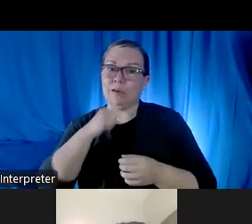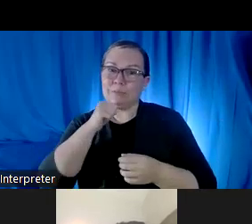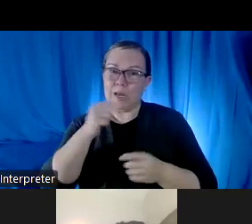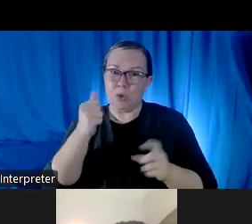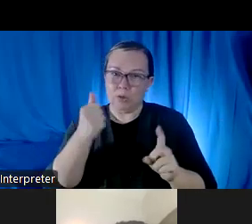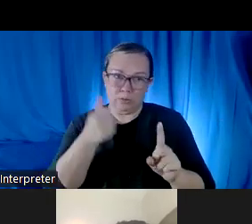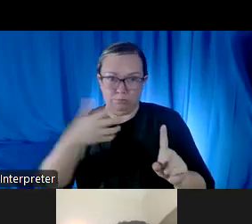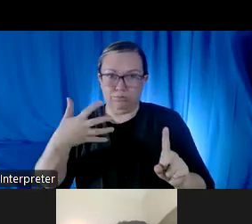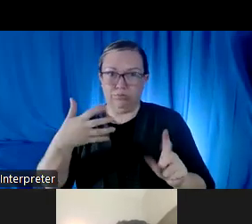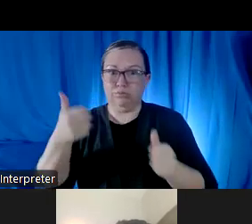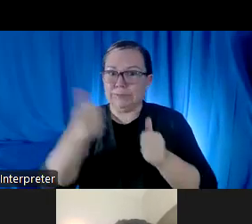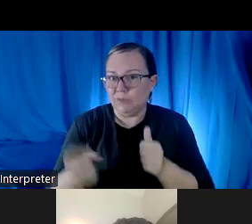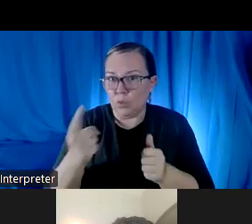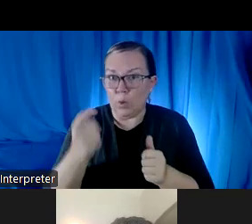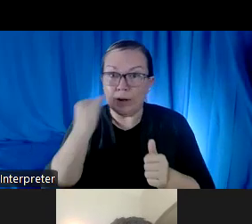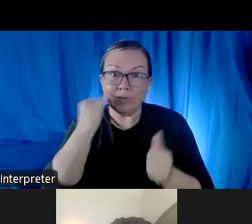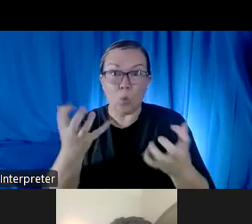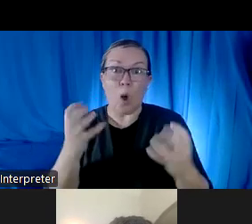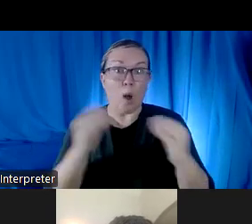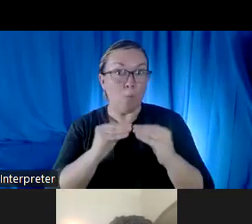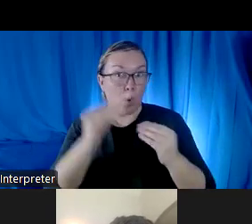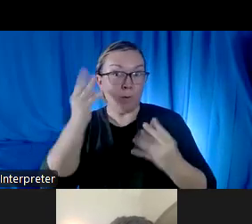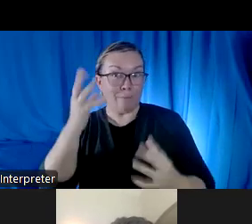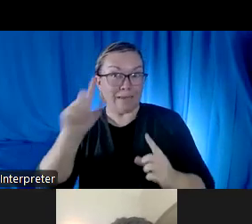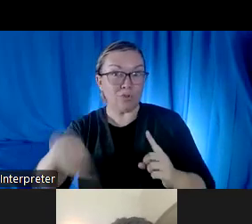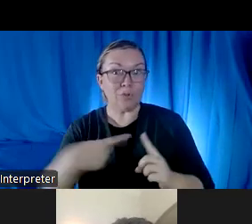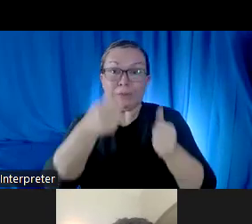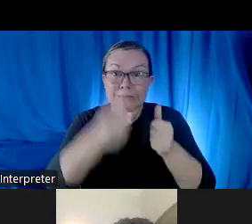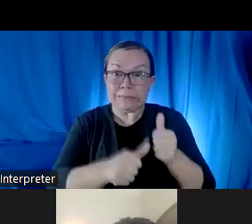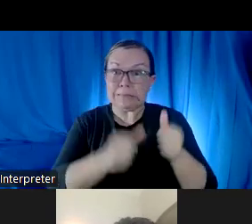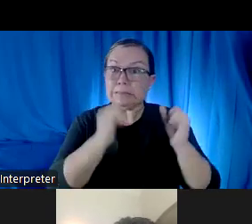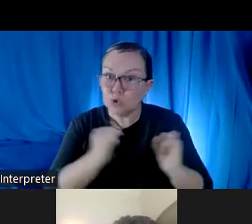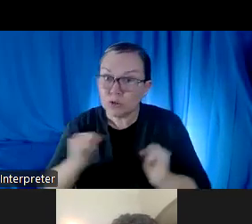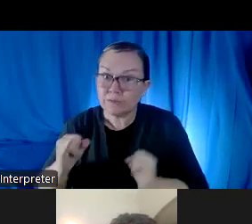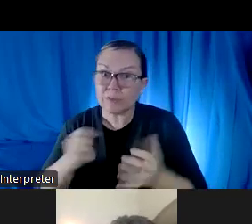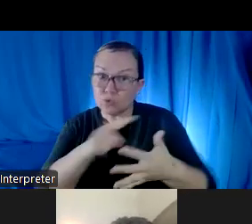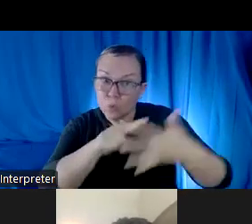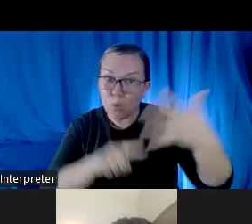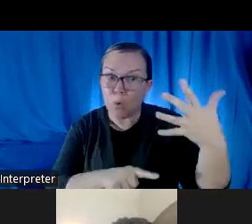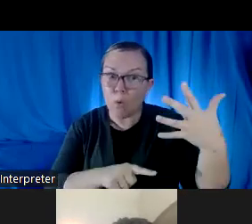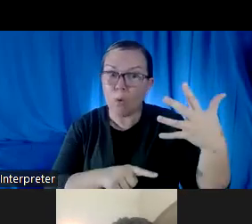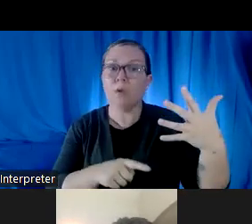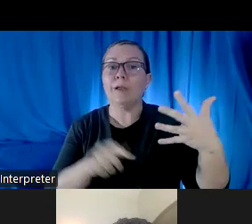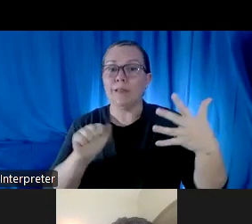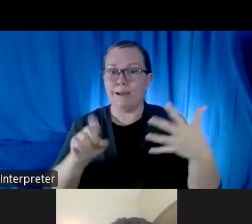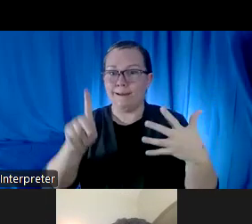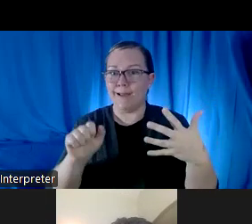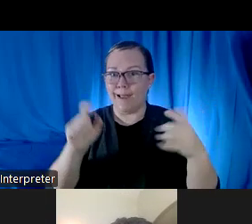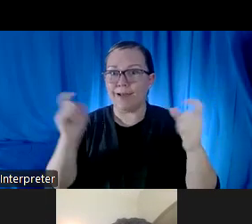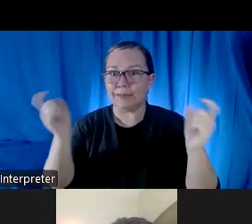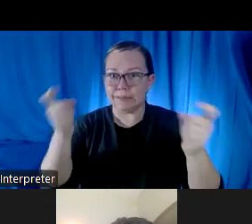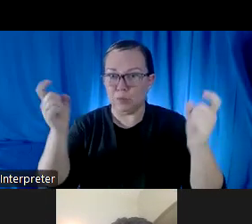them. If you would like more information about each of these individuals on the ADA